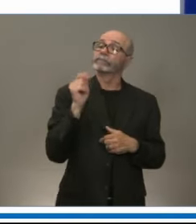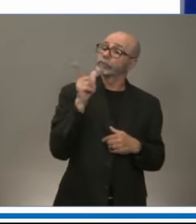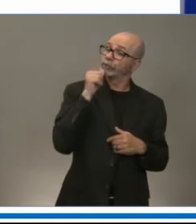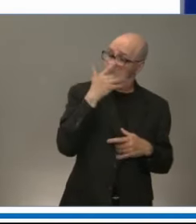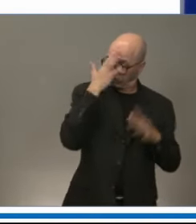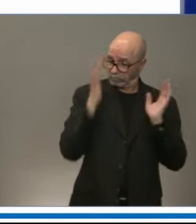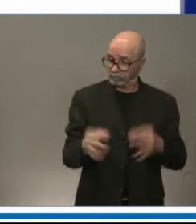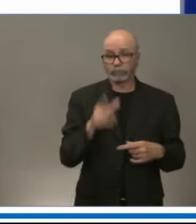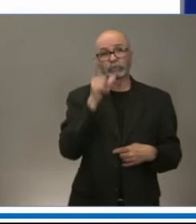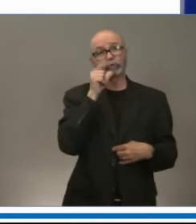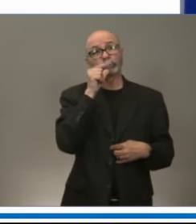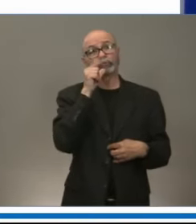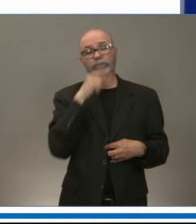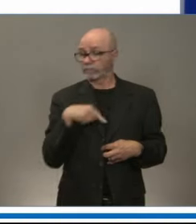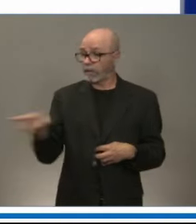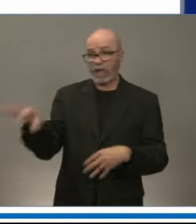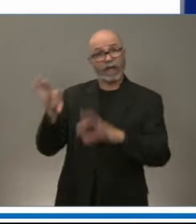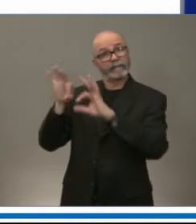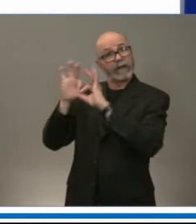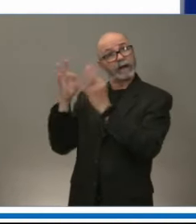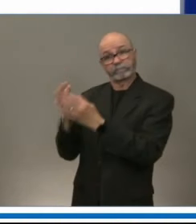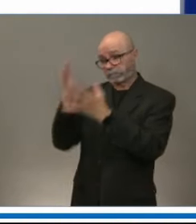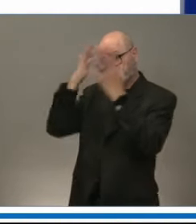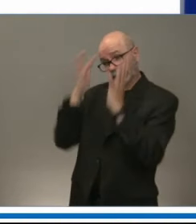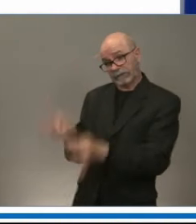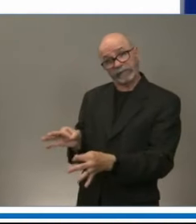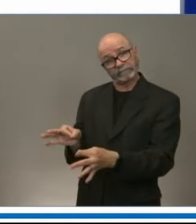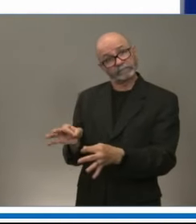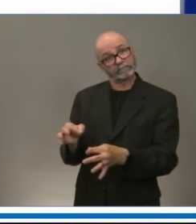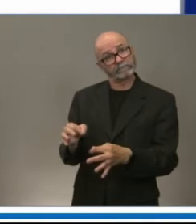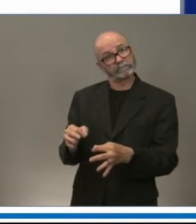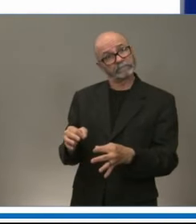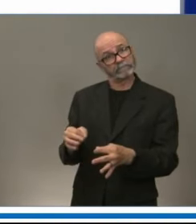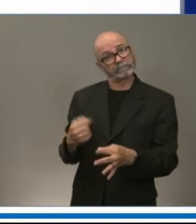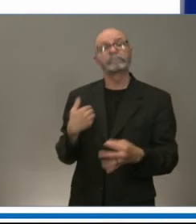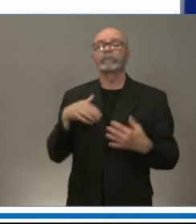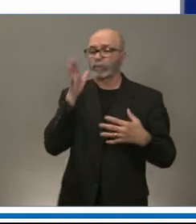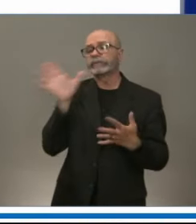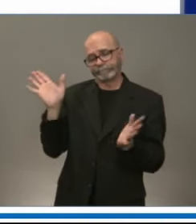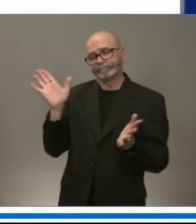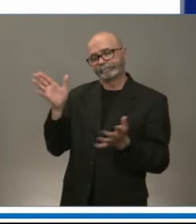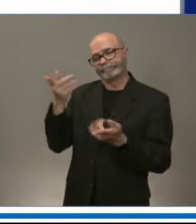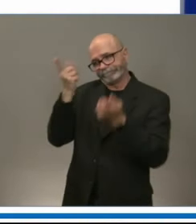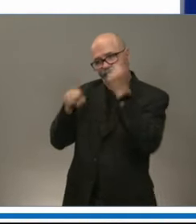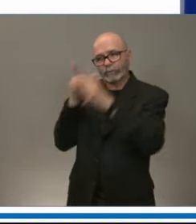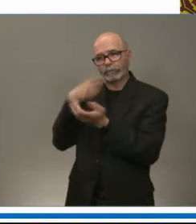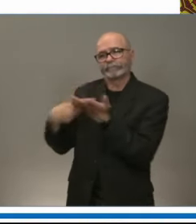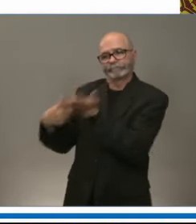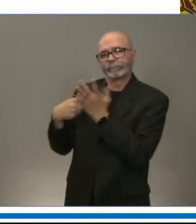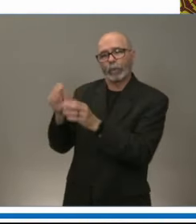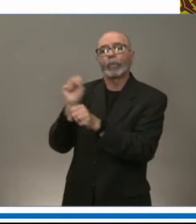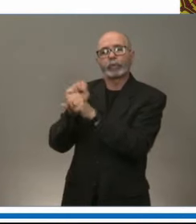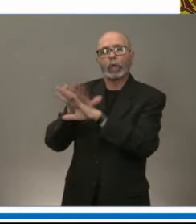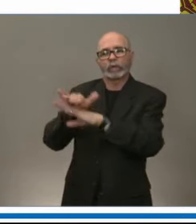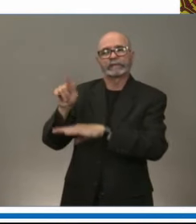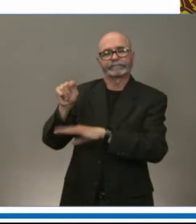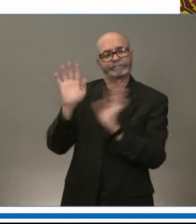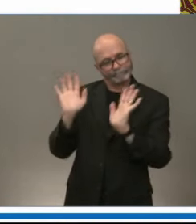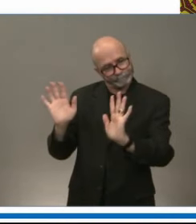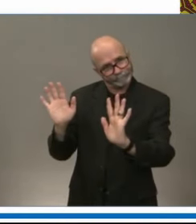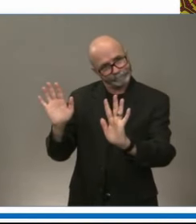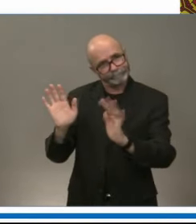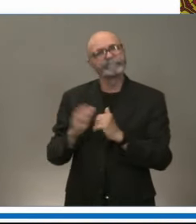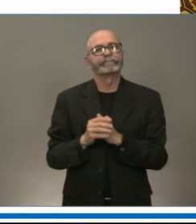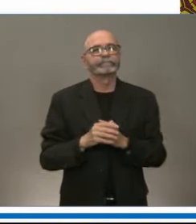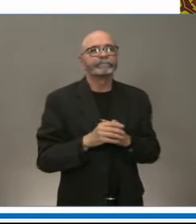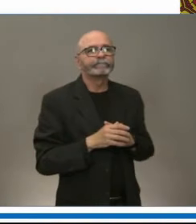would work with them and the operator on what would be the appropriate transition. Jean, do you have a follow-up?